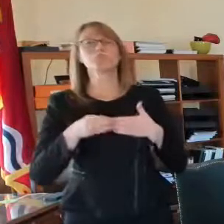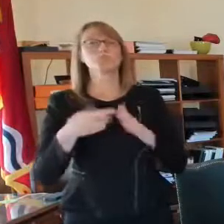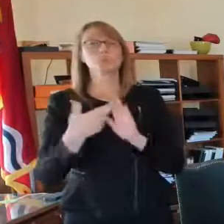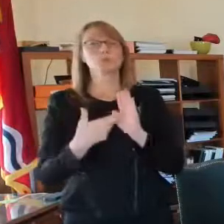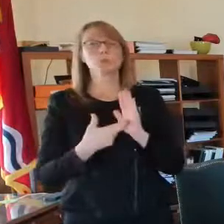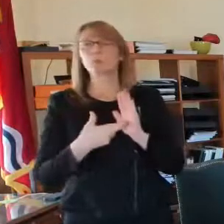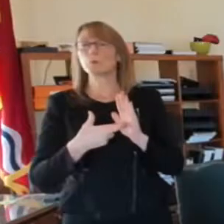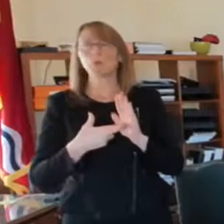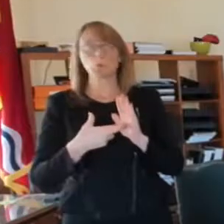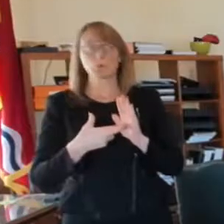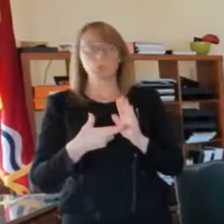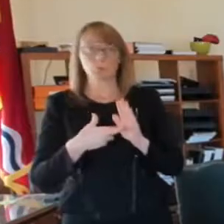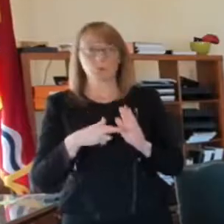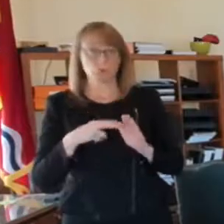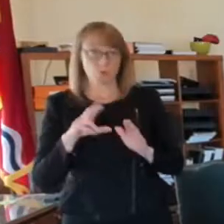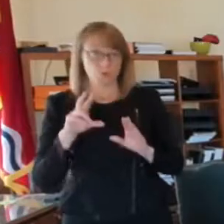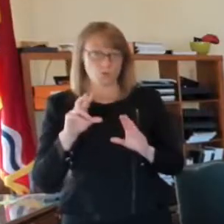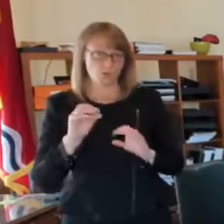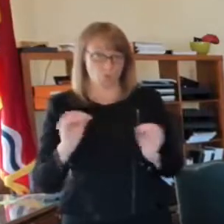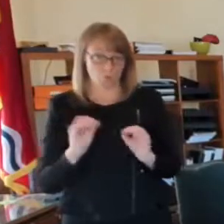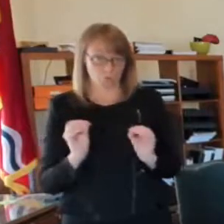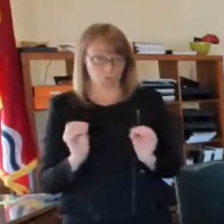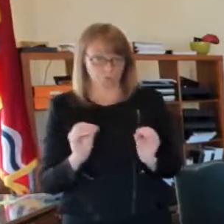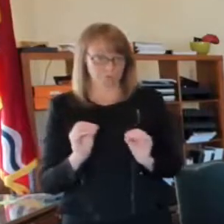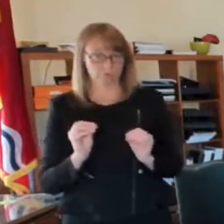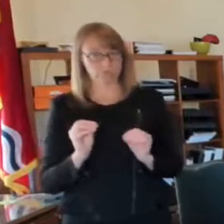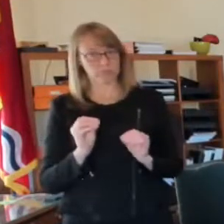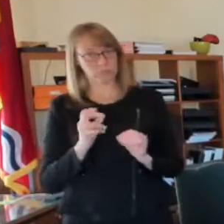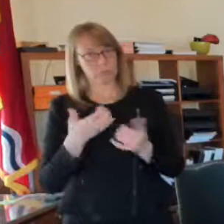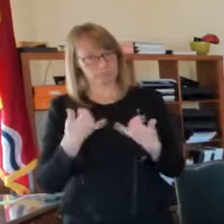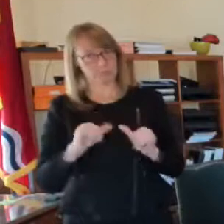bit better, is the way I would say that.